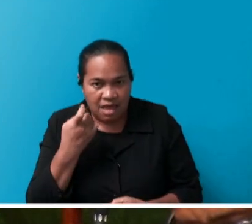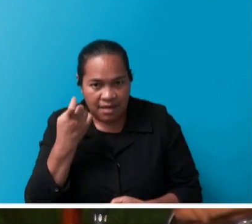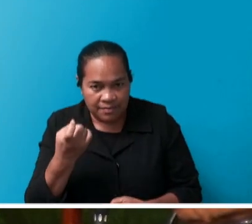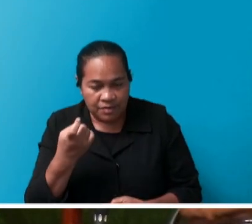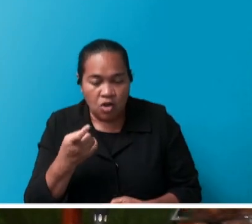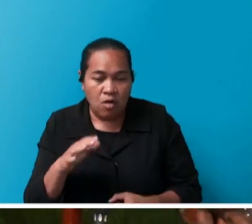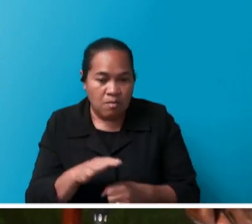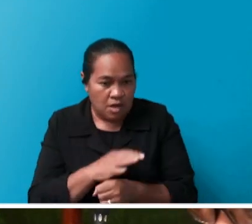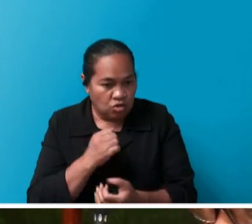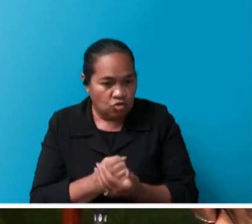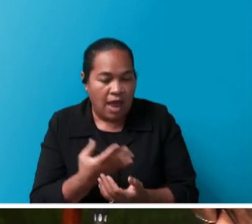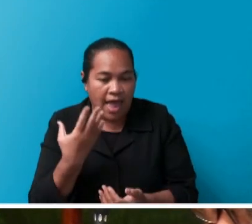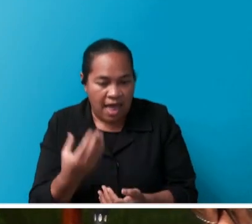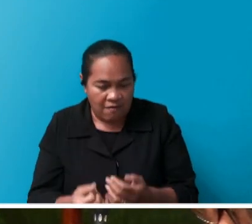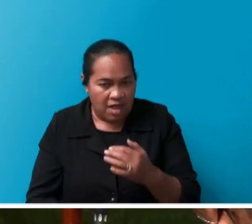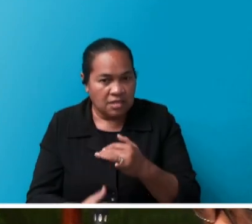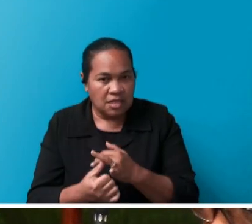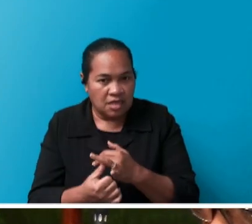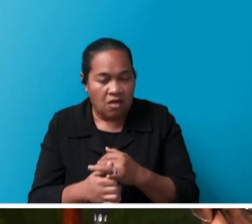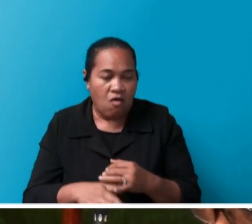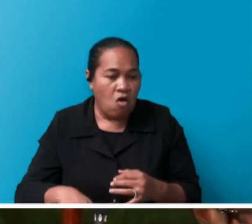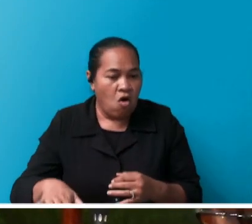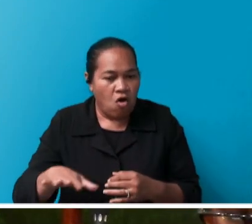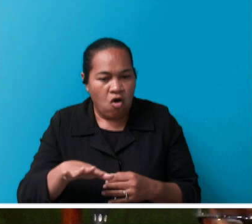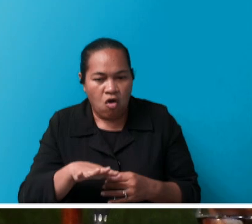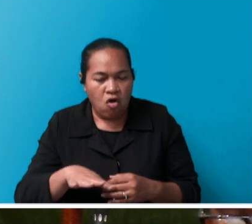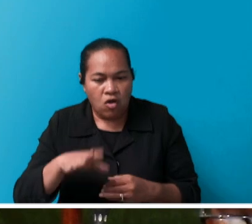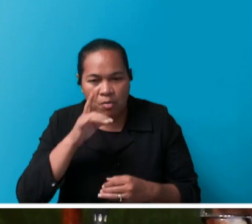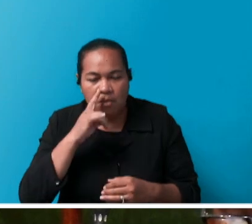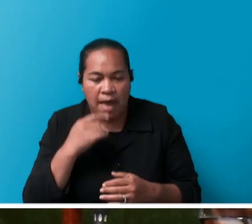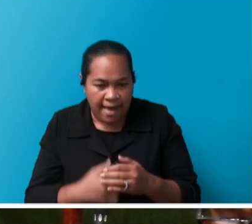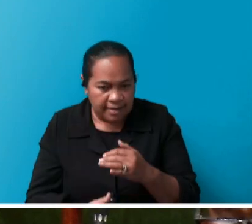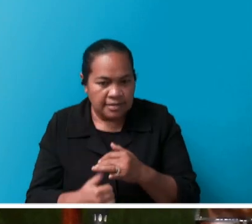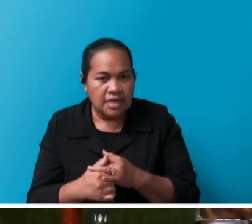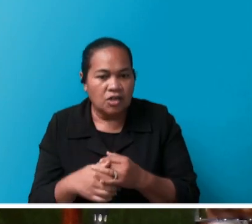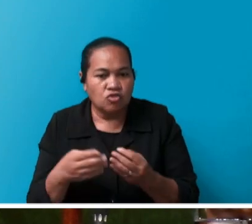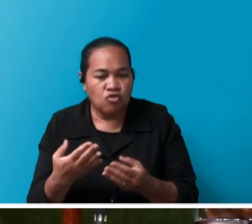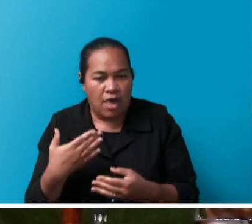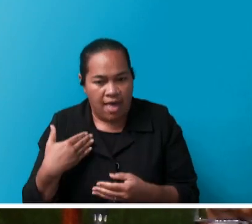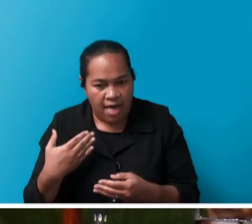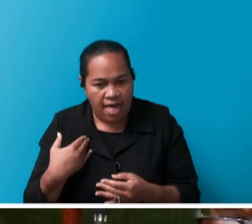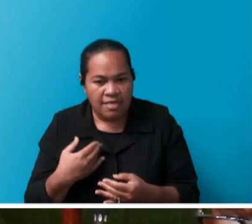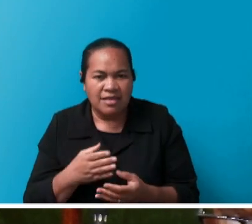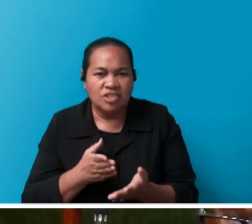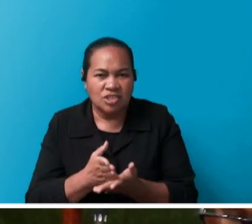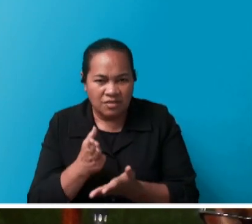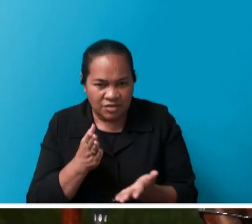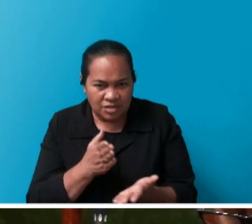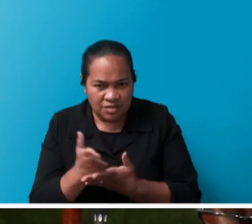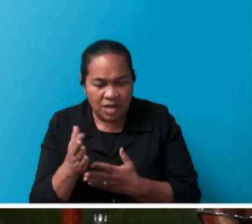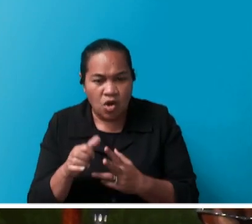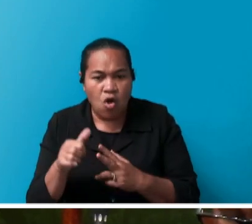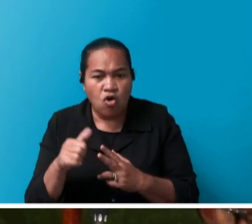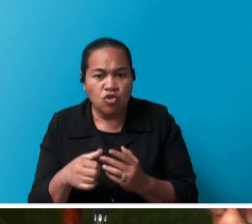equitable access to quality medical care services, and fostering resilience in the face of emerging